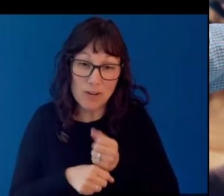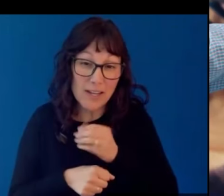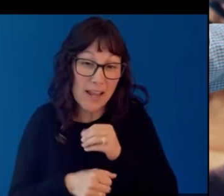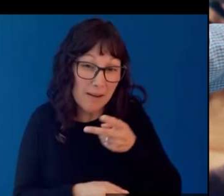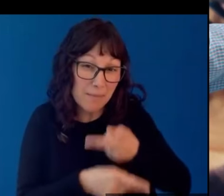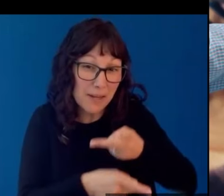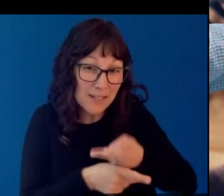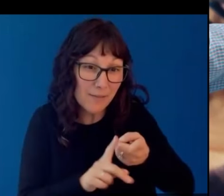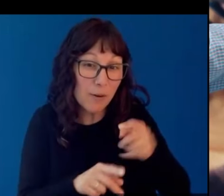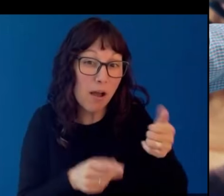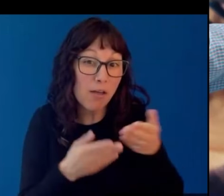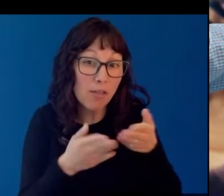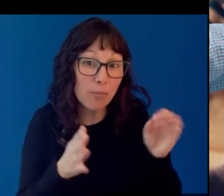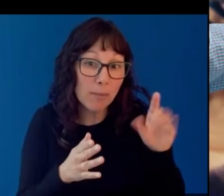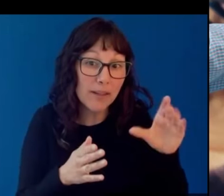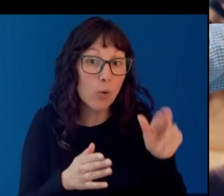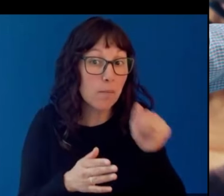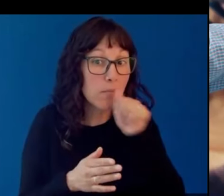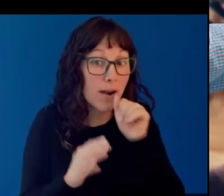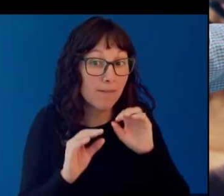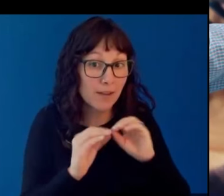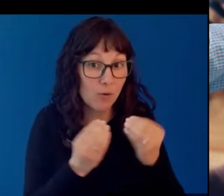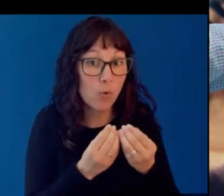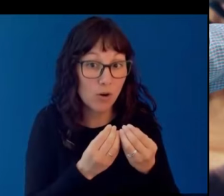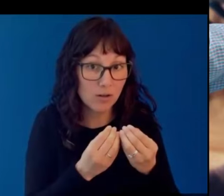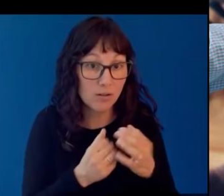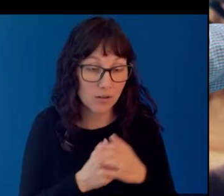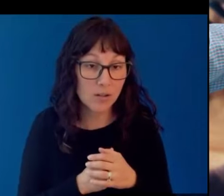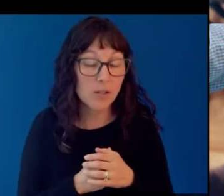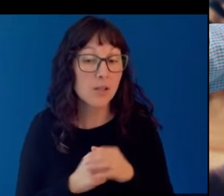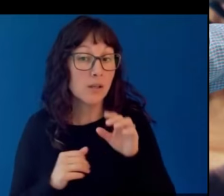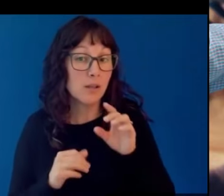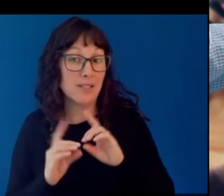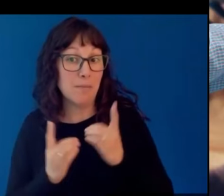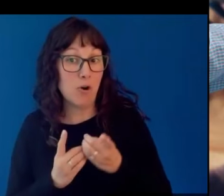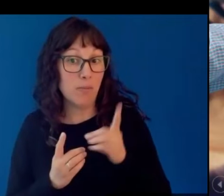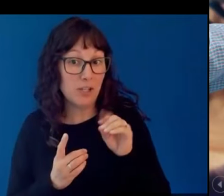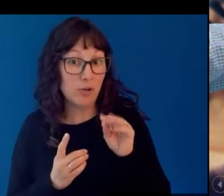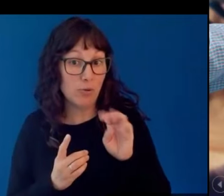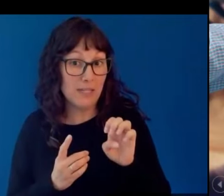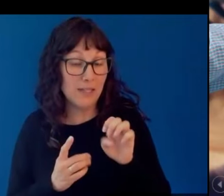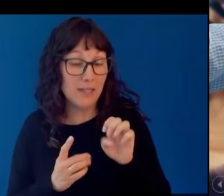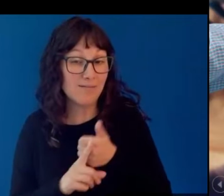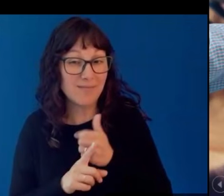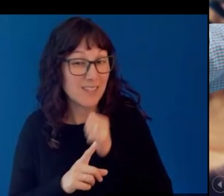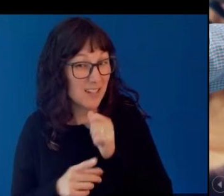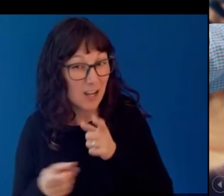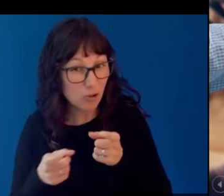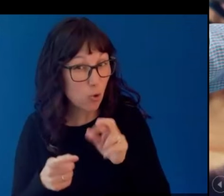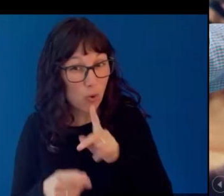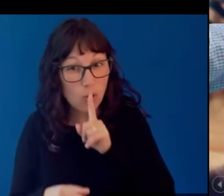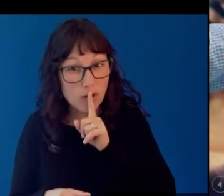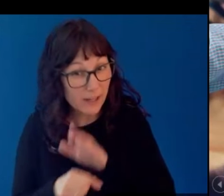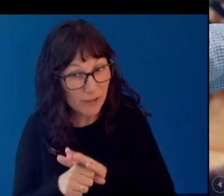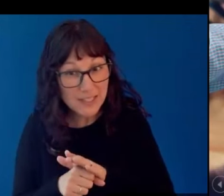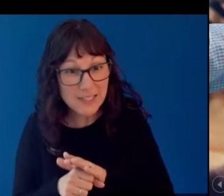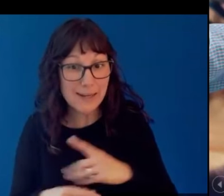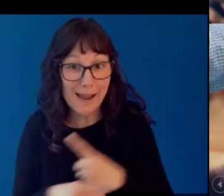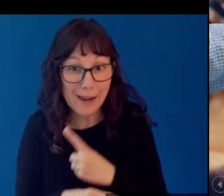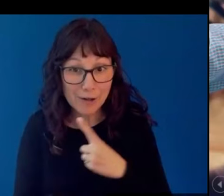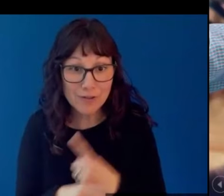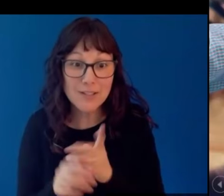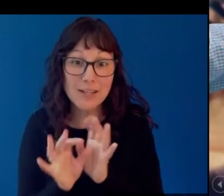another public or private organization. The department does not control or guarantee the accuracy,